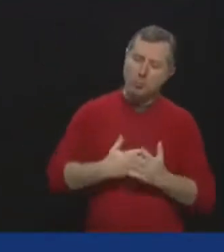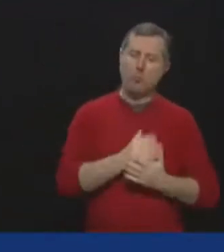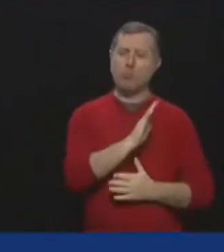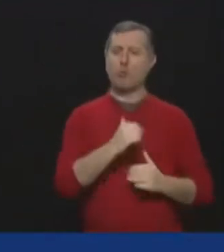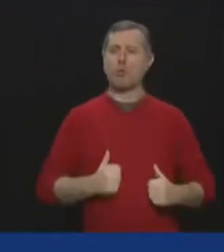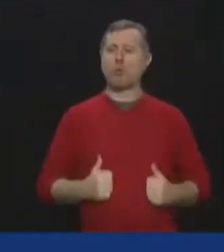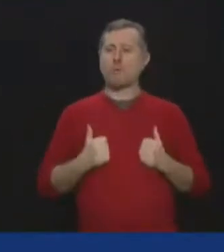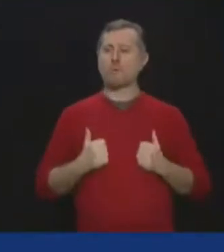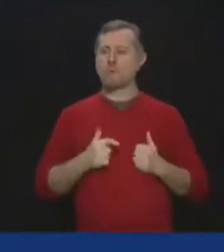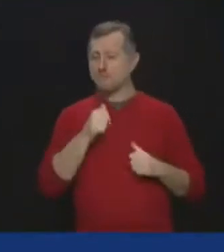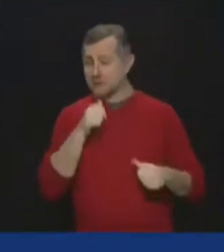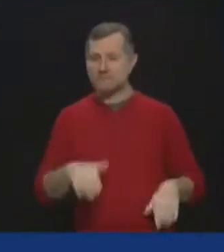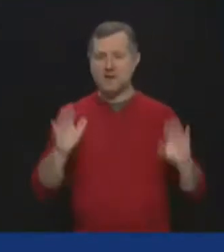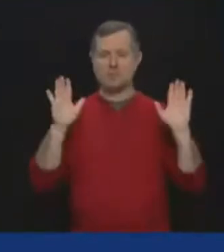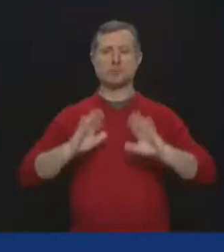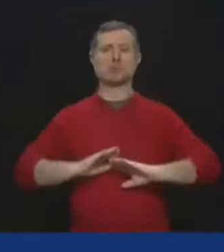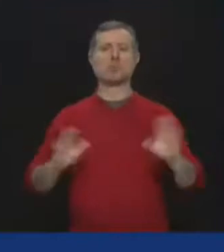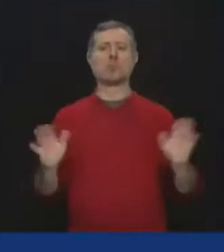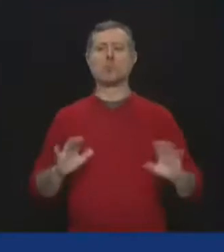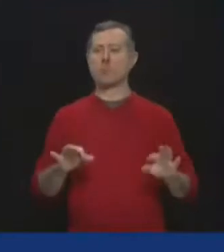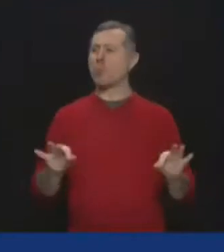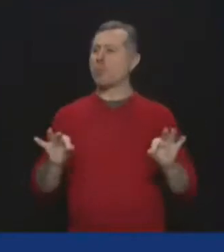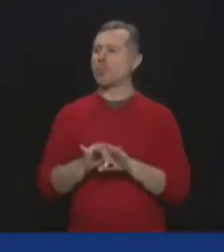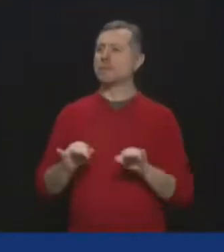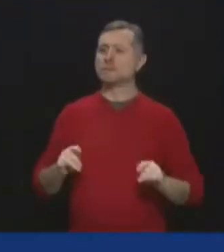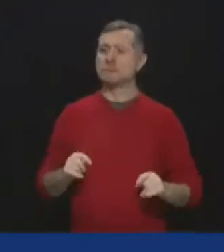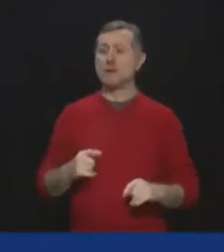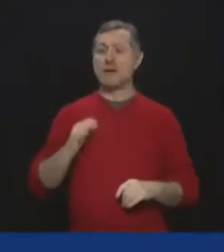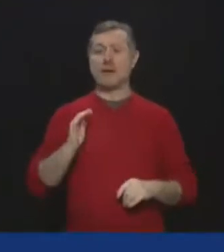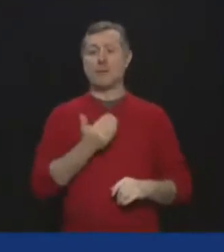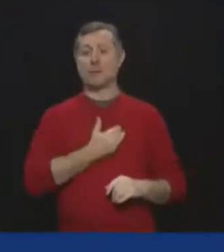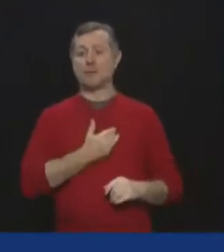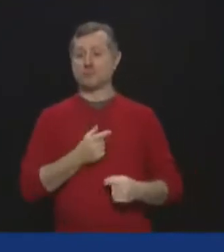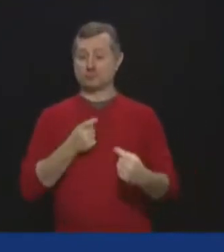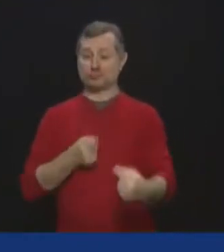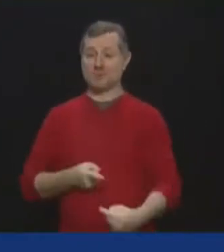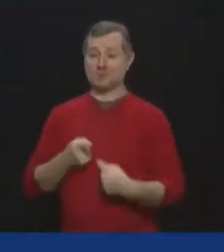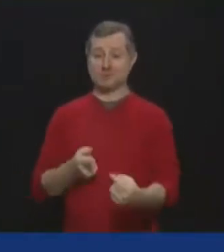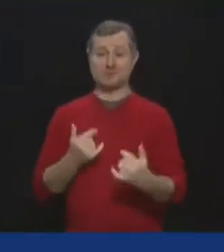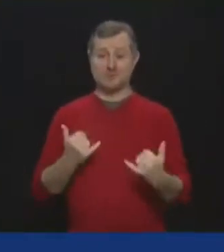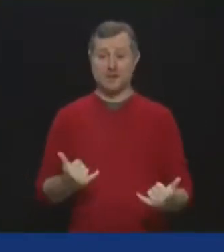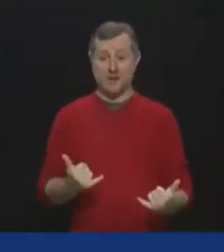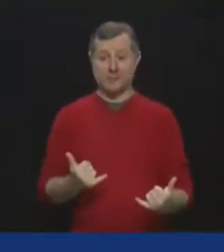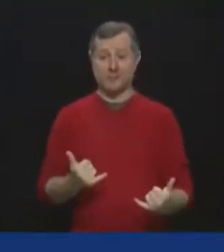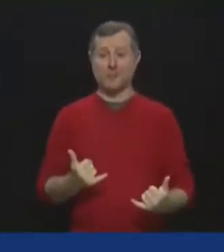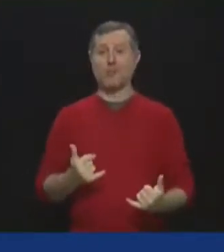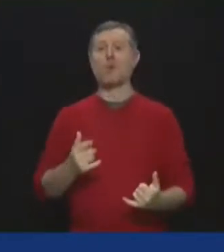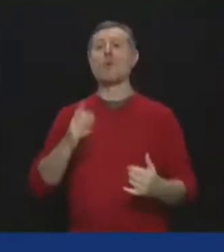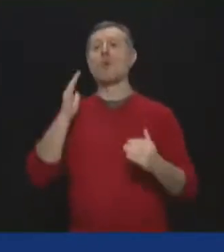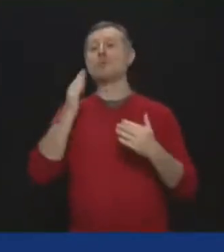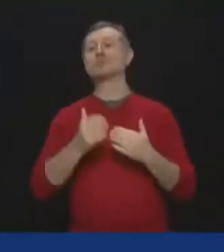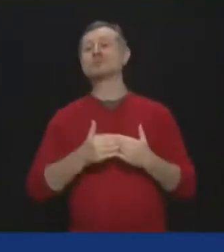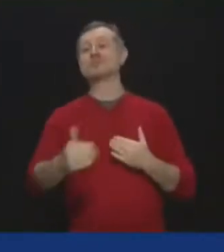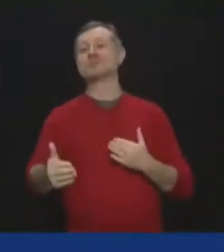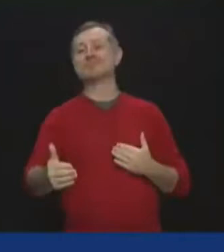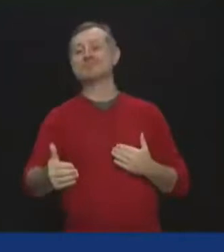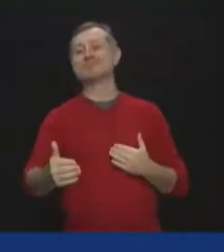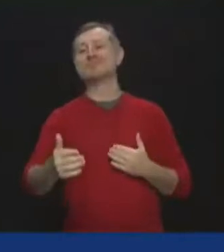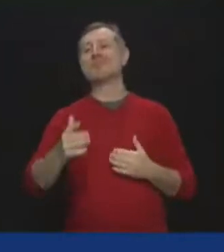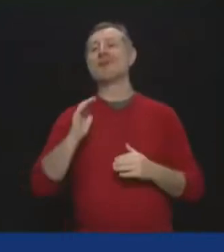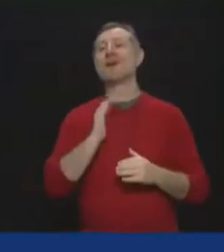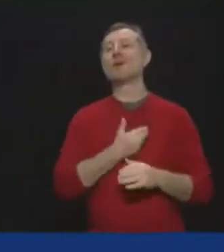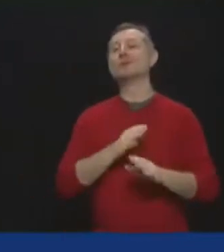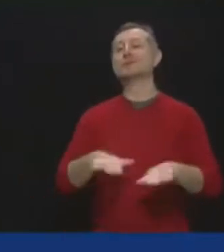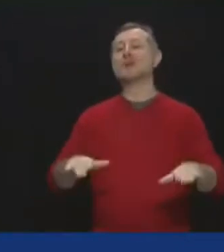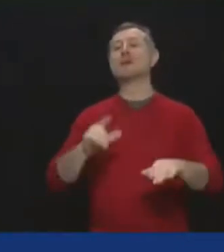lifetime, because every struggle that we have today is hopefully a struggle that our children and our children's children do not have